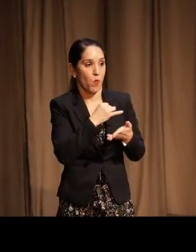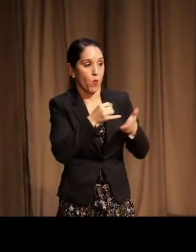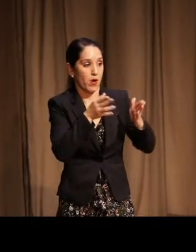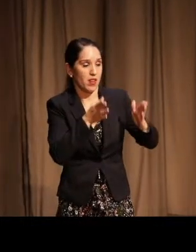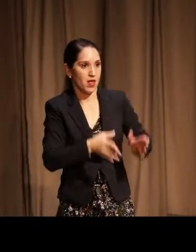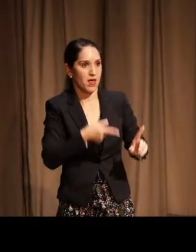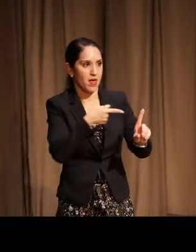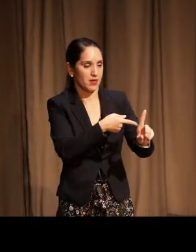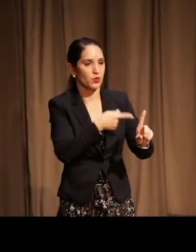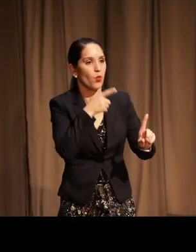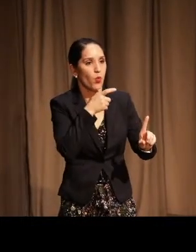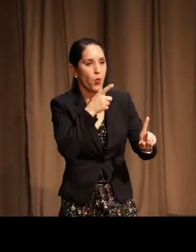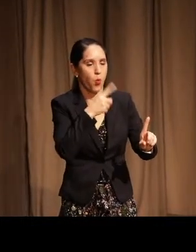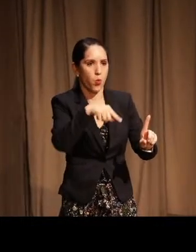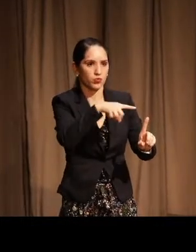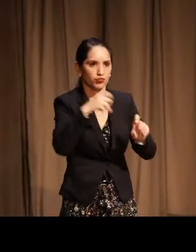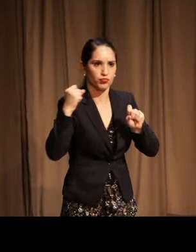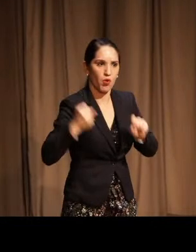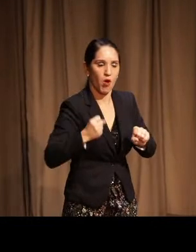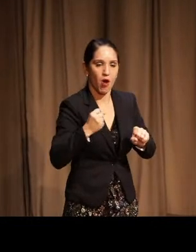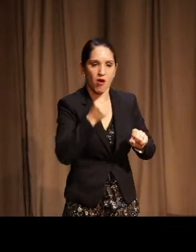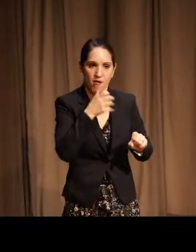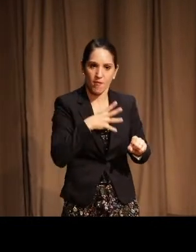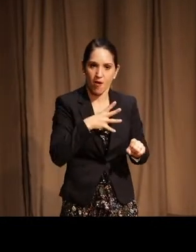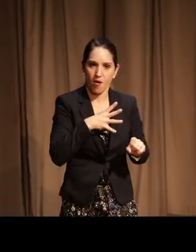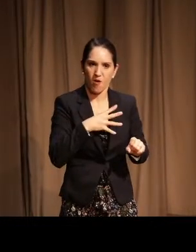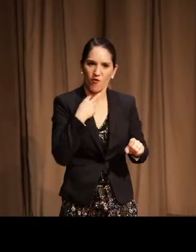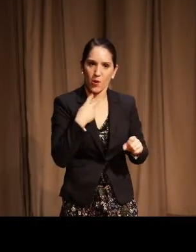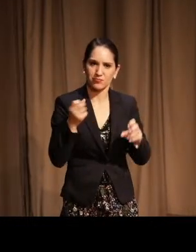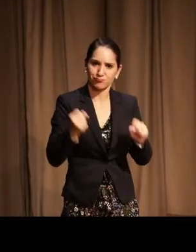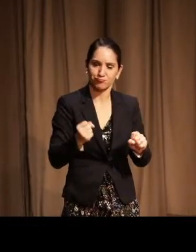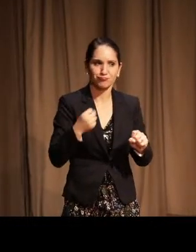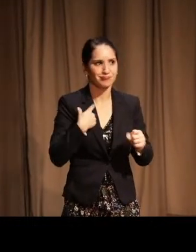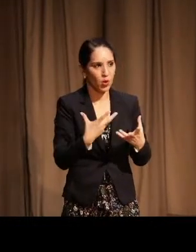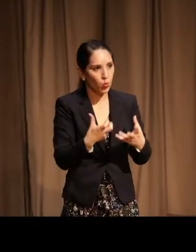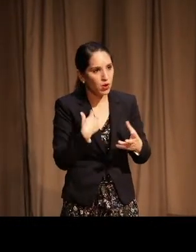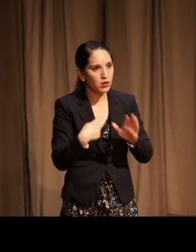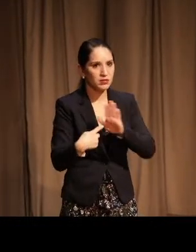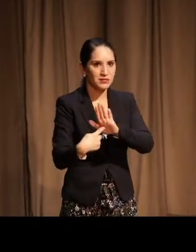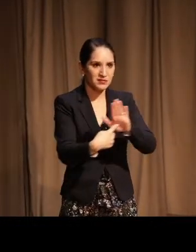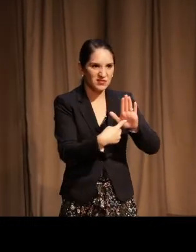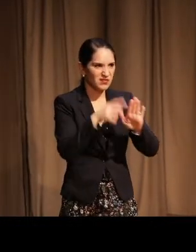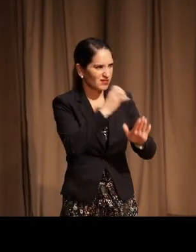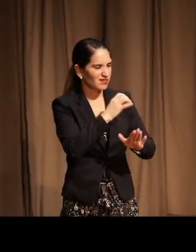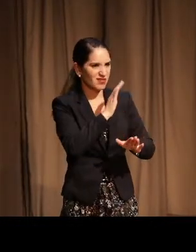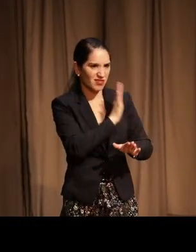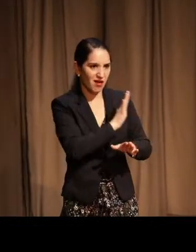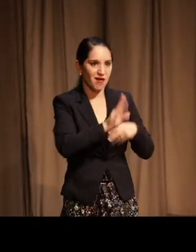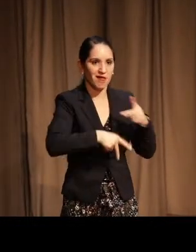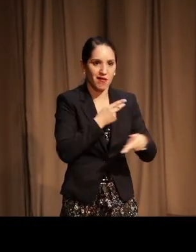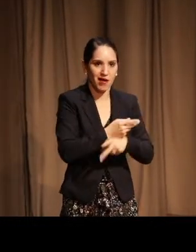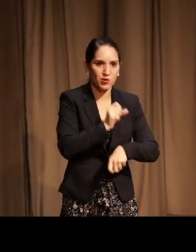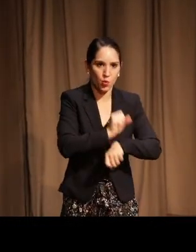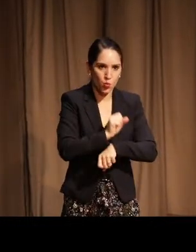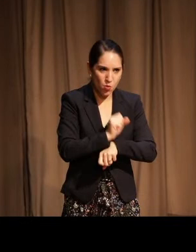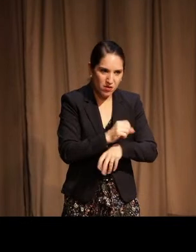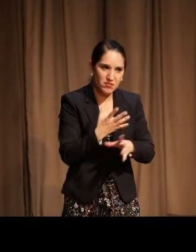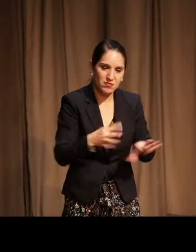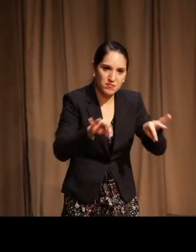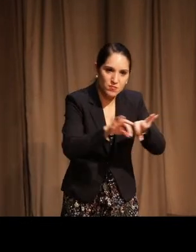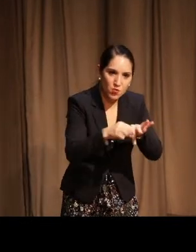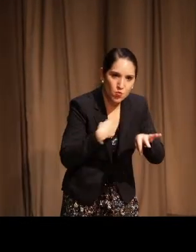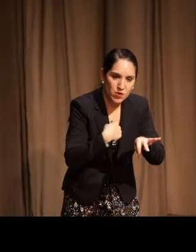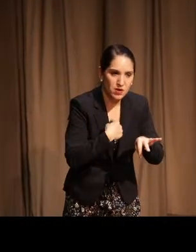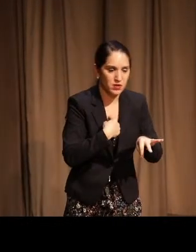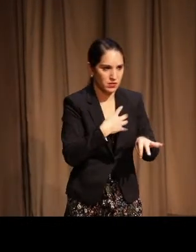female voices into their work. That's why I really wanted to talk about this body of work for you, because it's, in a way, it's how